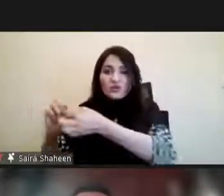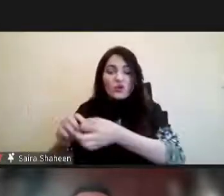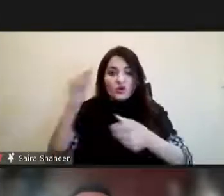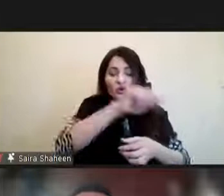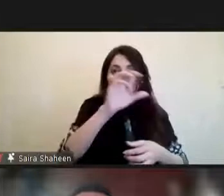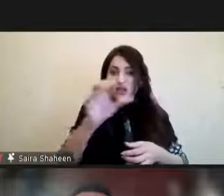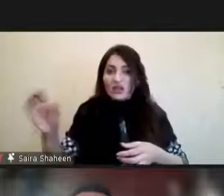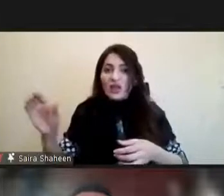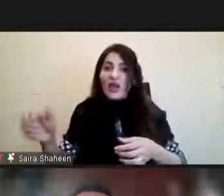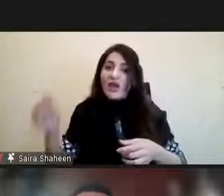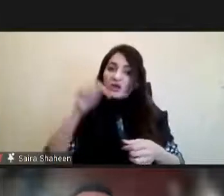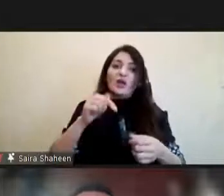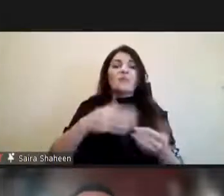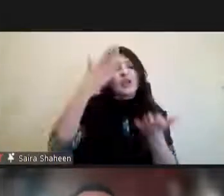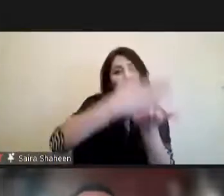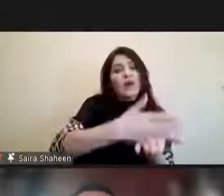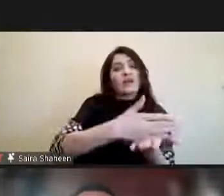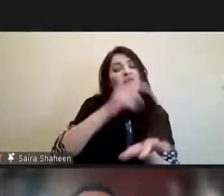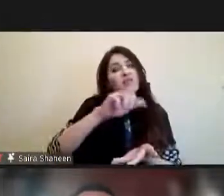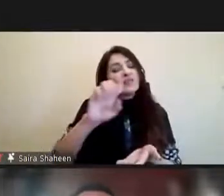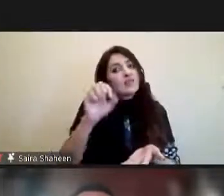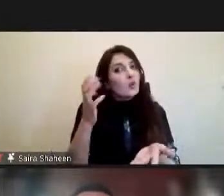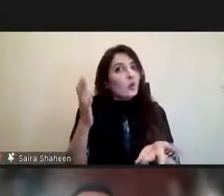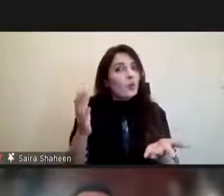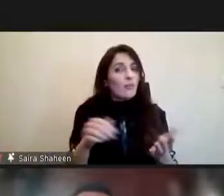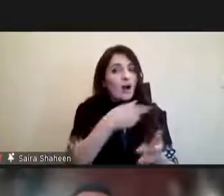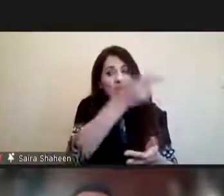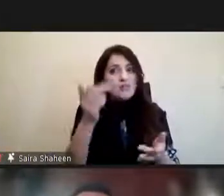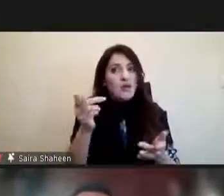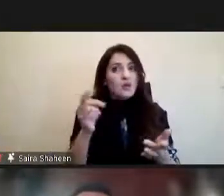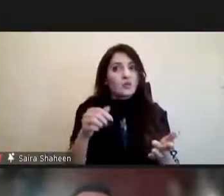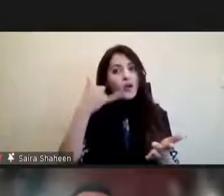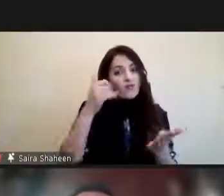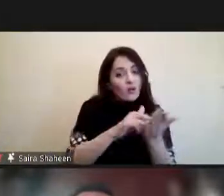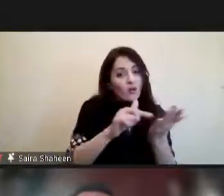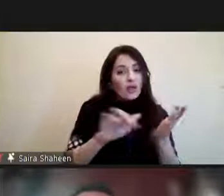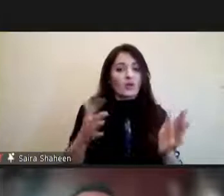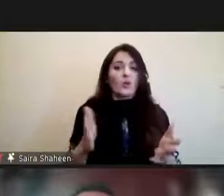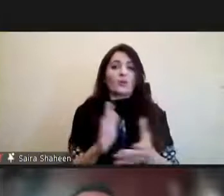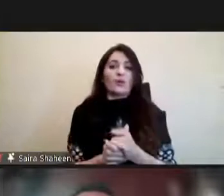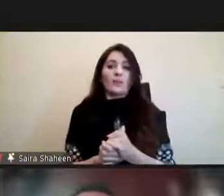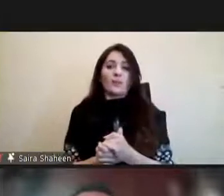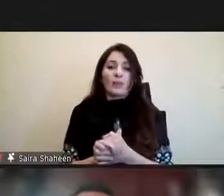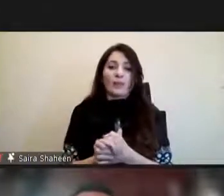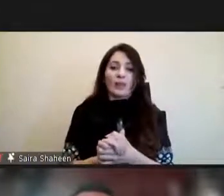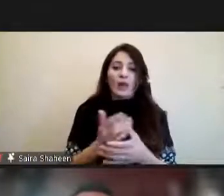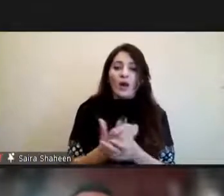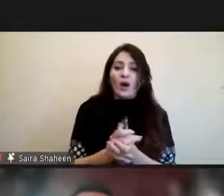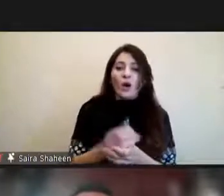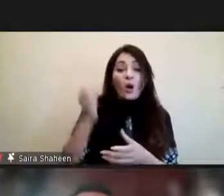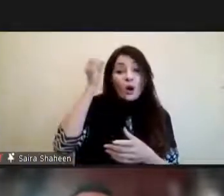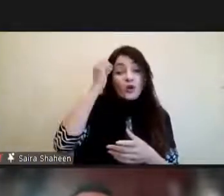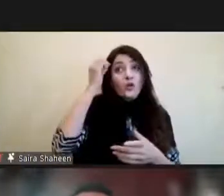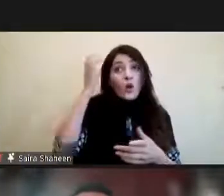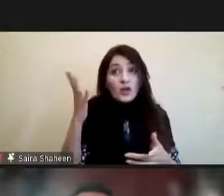significant barrier. Knowledge and skills, ensuring that people have the literacy levels, but also have the knowledge and of the